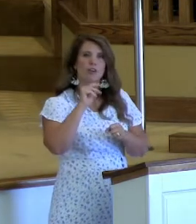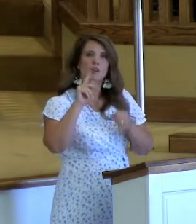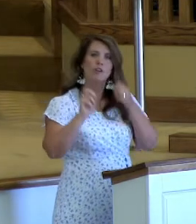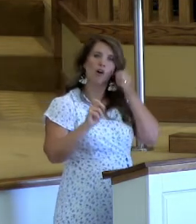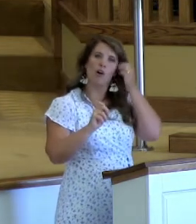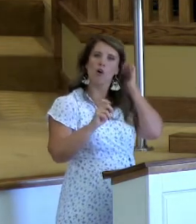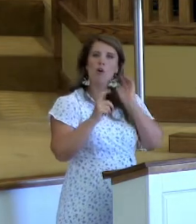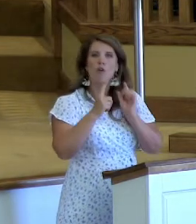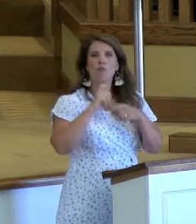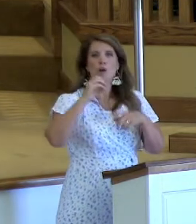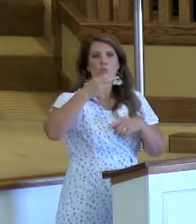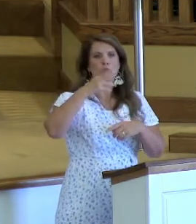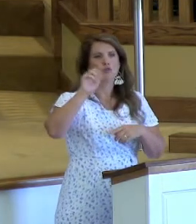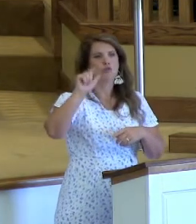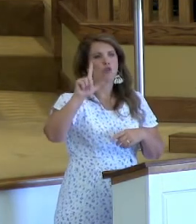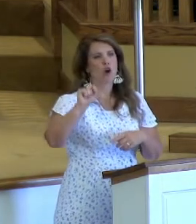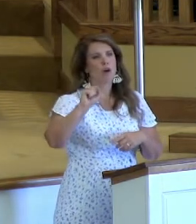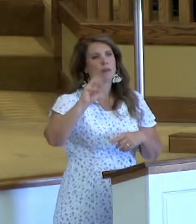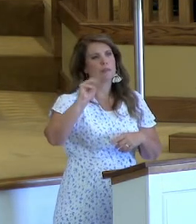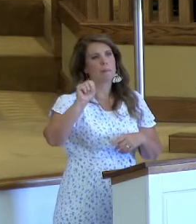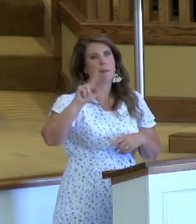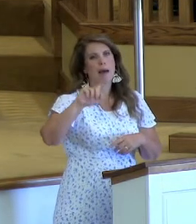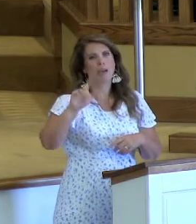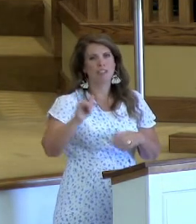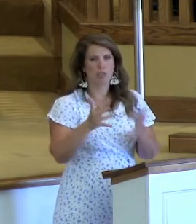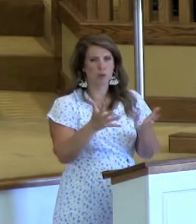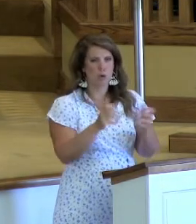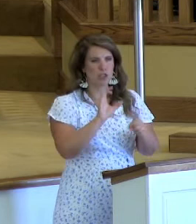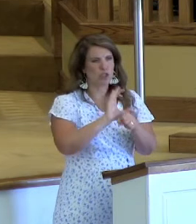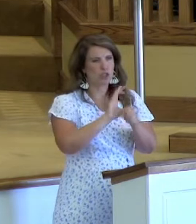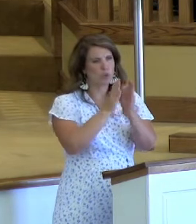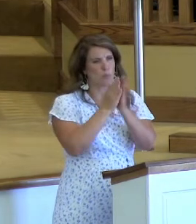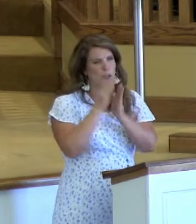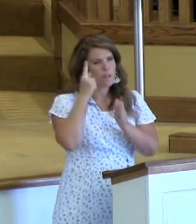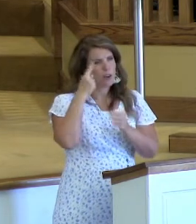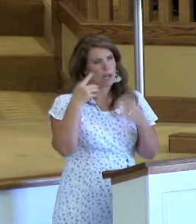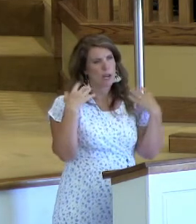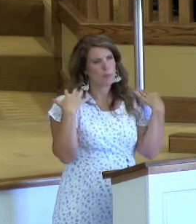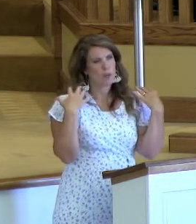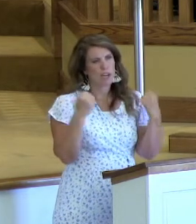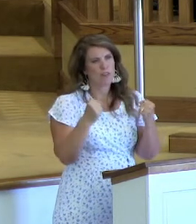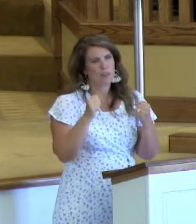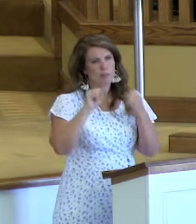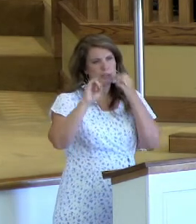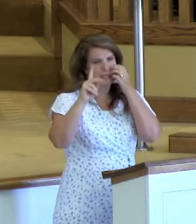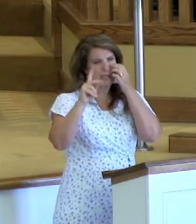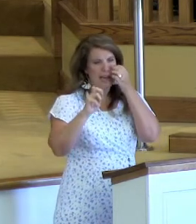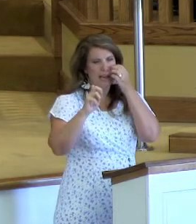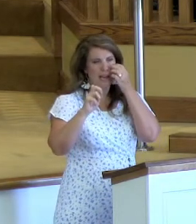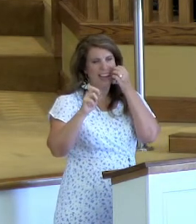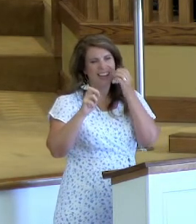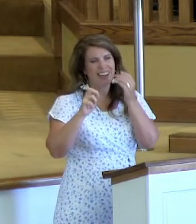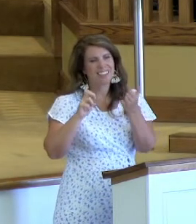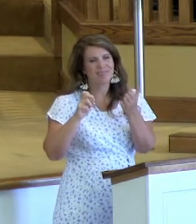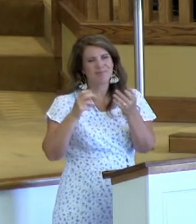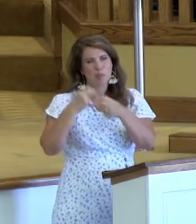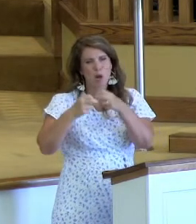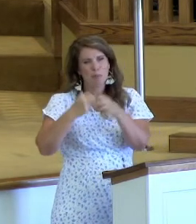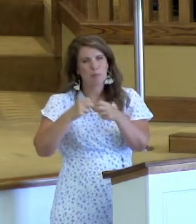Charles Mousy, he's watching online. He wants the church to pray for him as he's recovering from some side effects from some medicine. So pray for Brother Charles Mousy. He's such